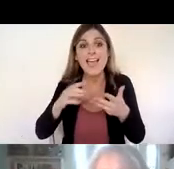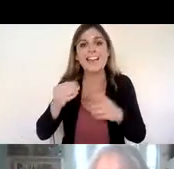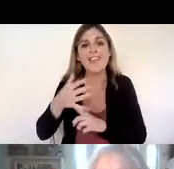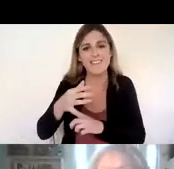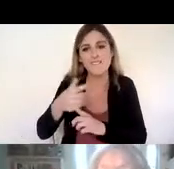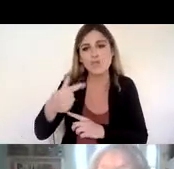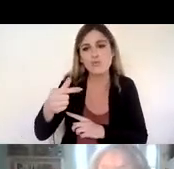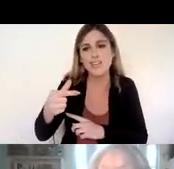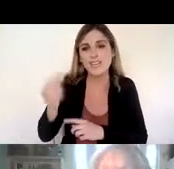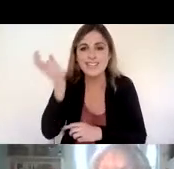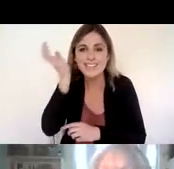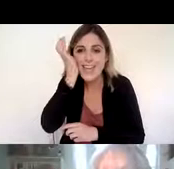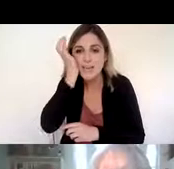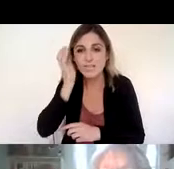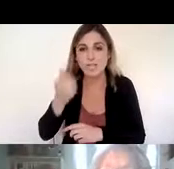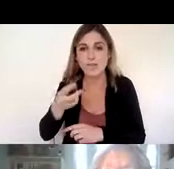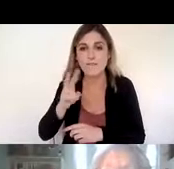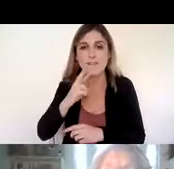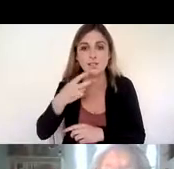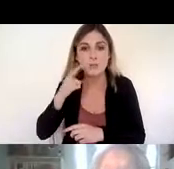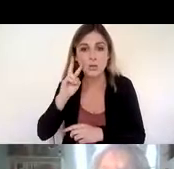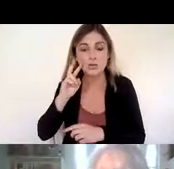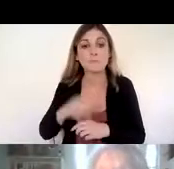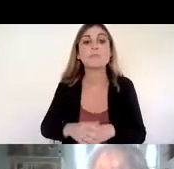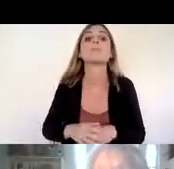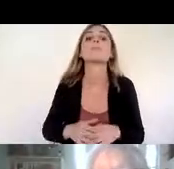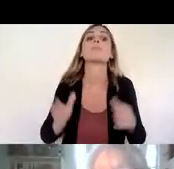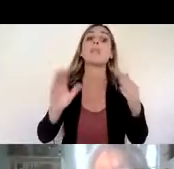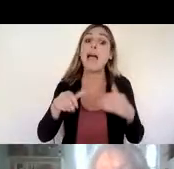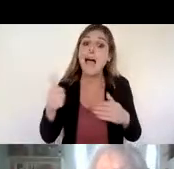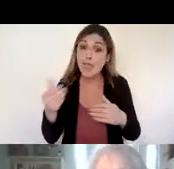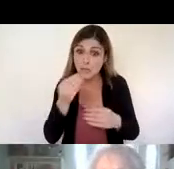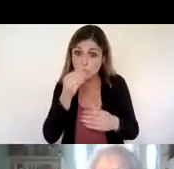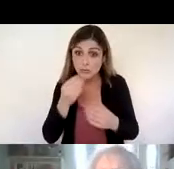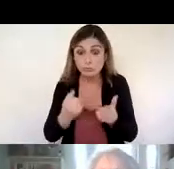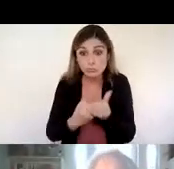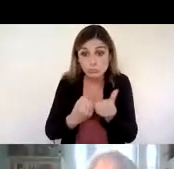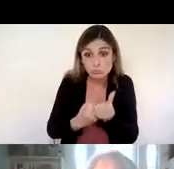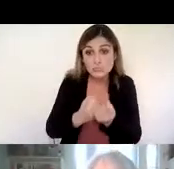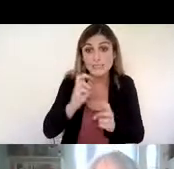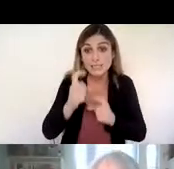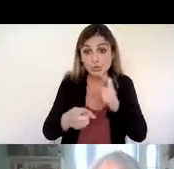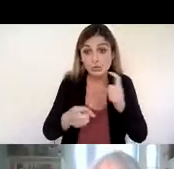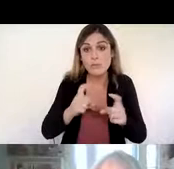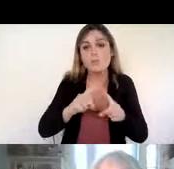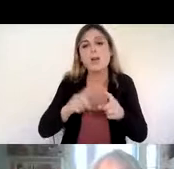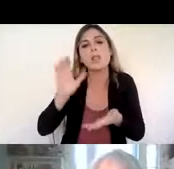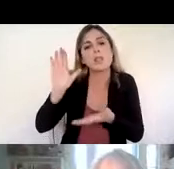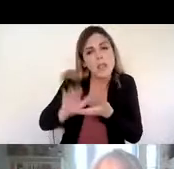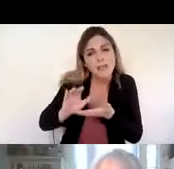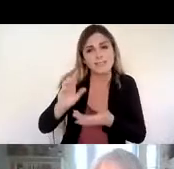family. Other foods can make contributions to our calcium intake, but they're lower in calcium content